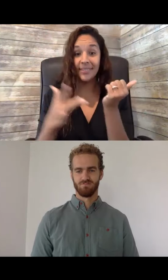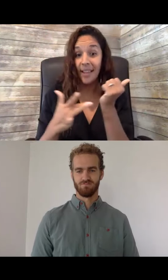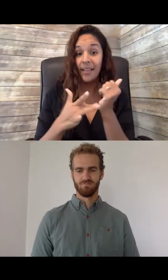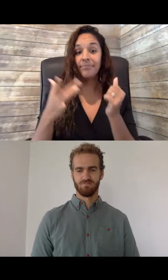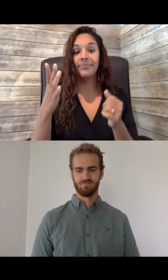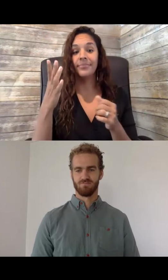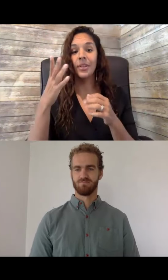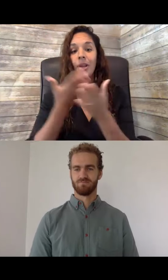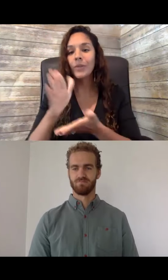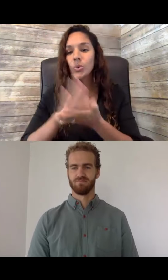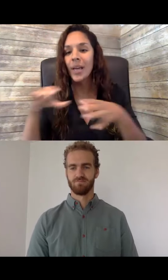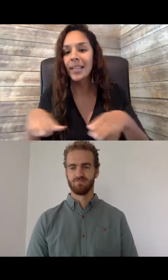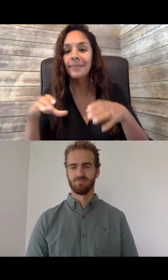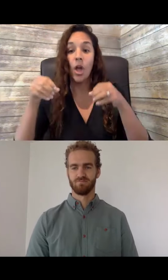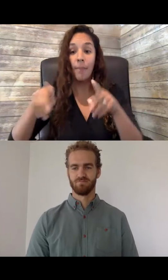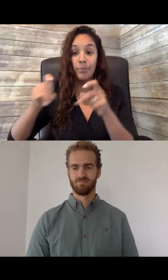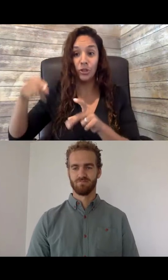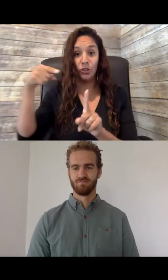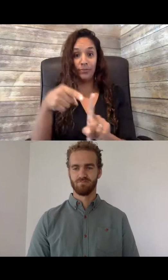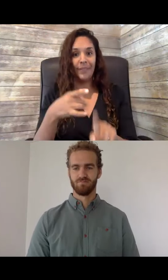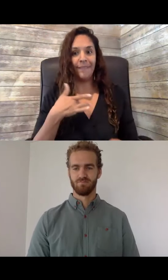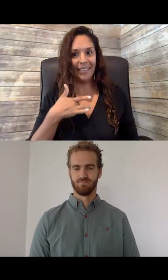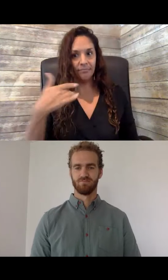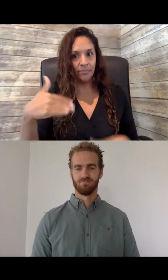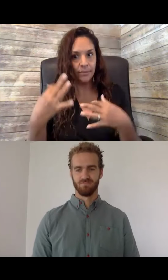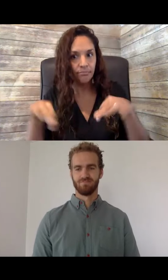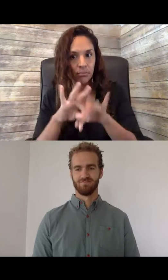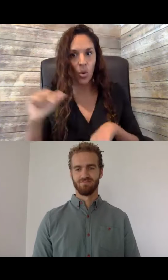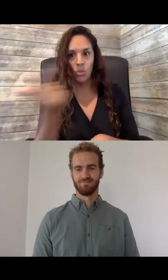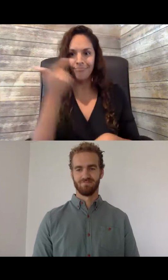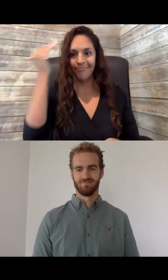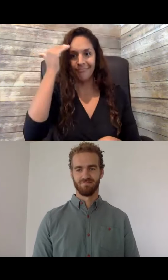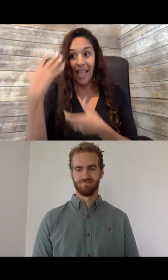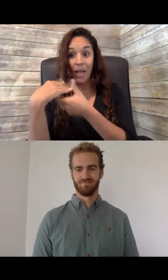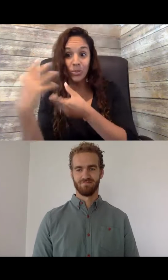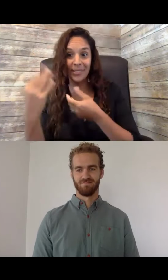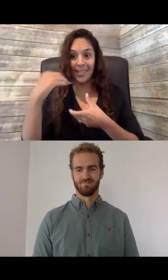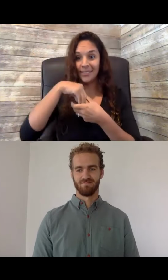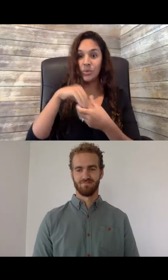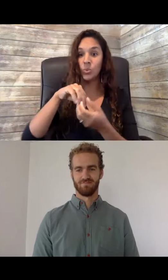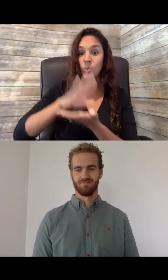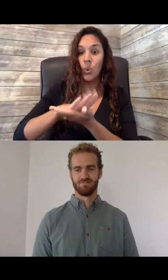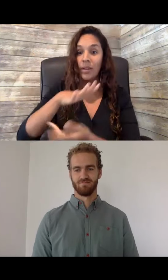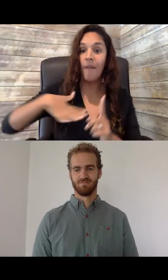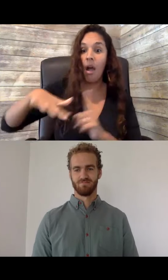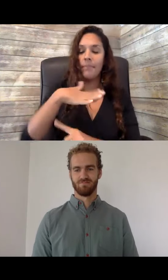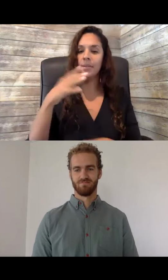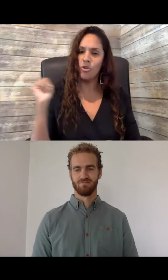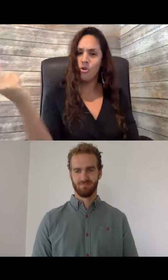rigor, innovative technology, and extracurricular activities. That's critical that we are all aware